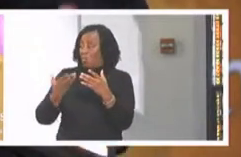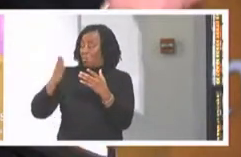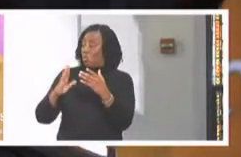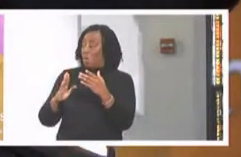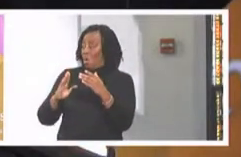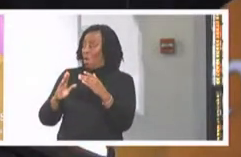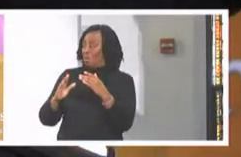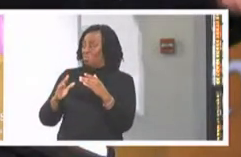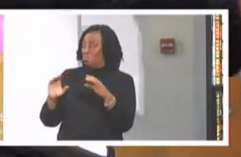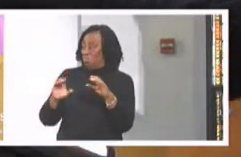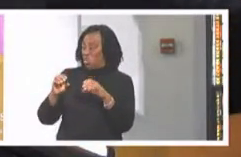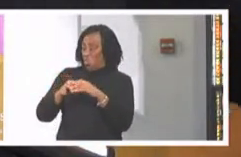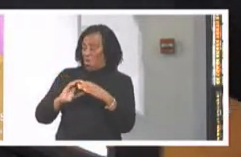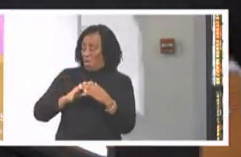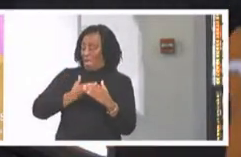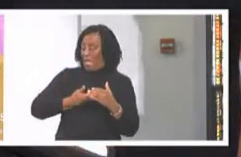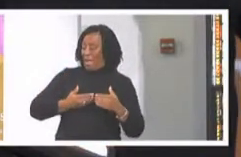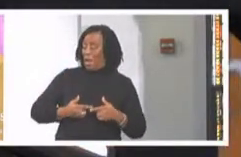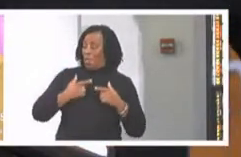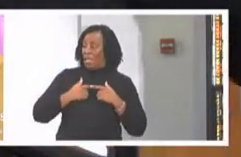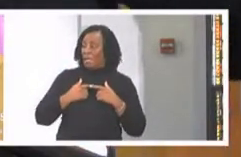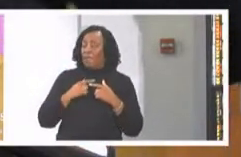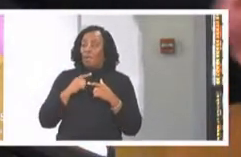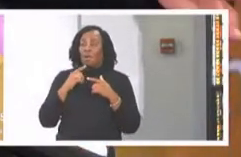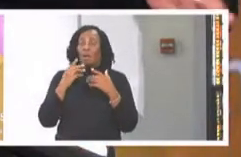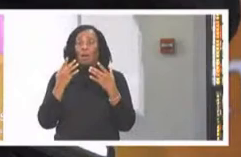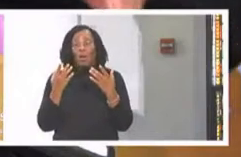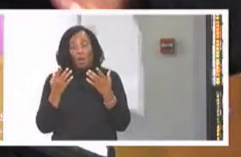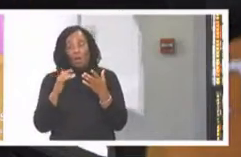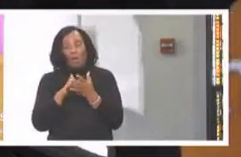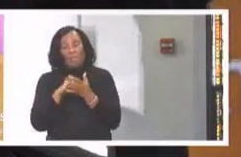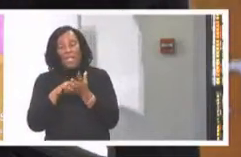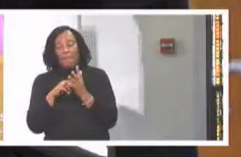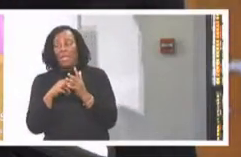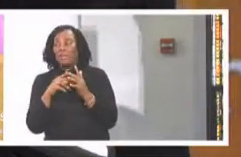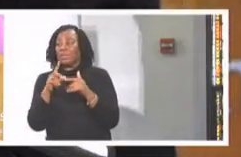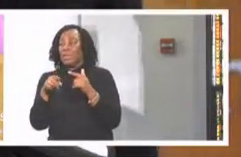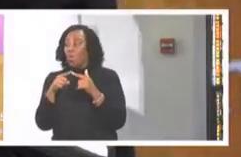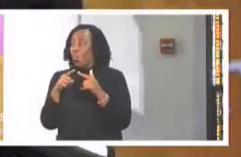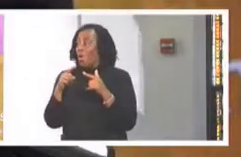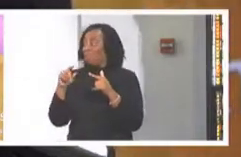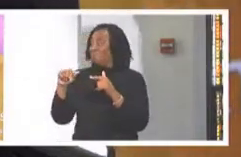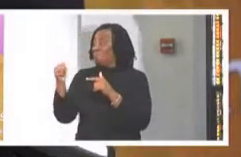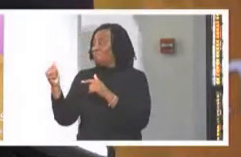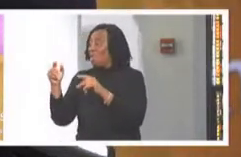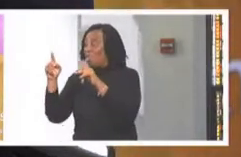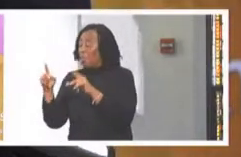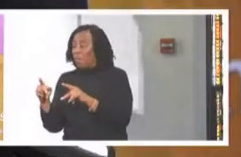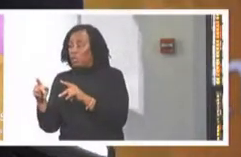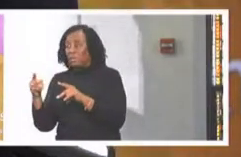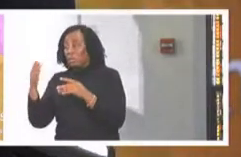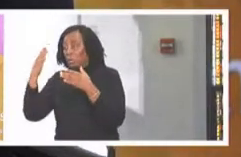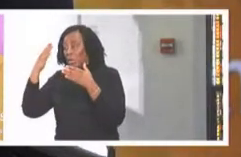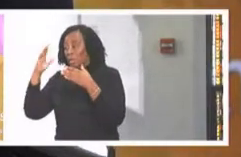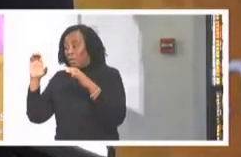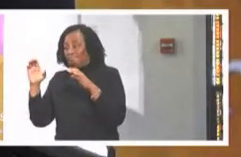So when someone else is going through something similar, they don't know what God can do because you didn't tell them.